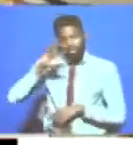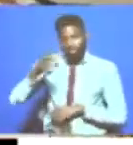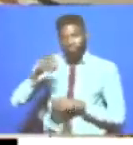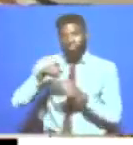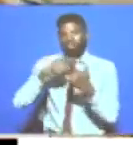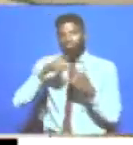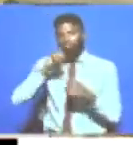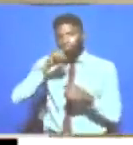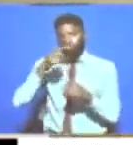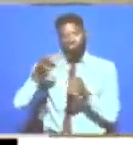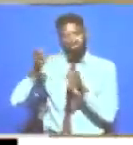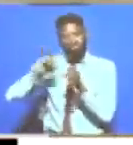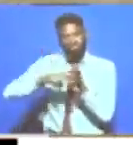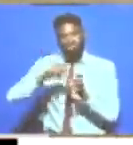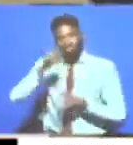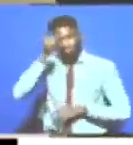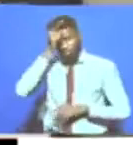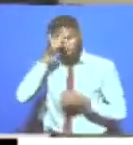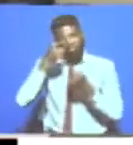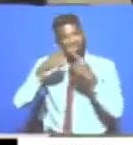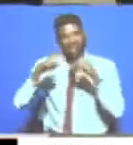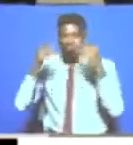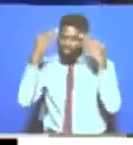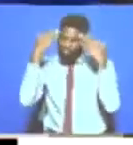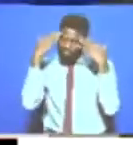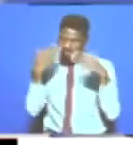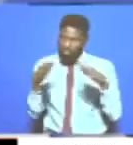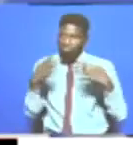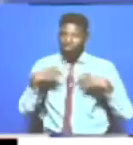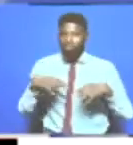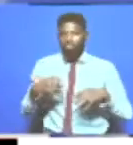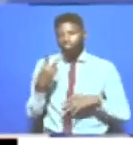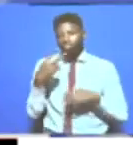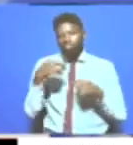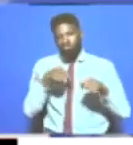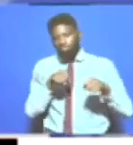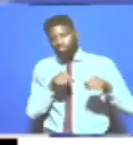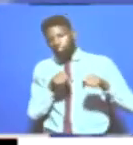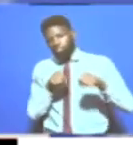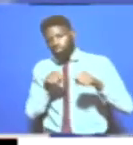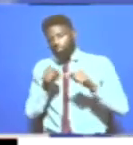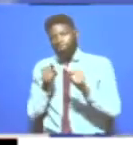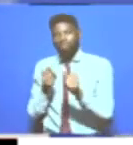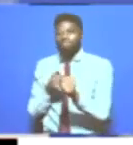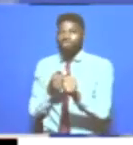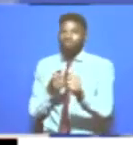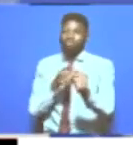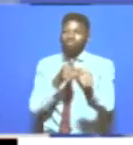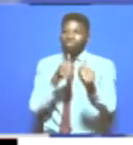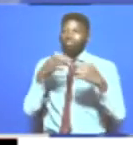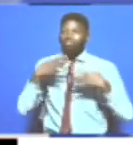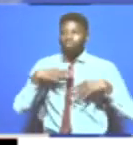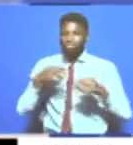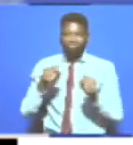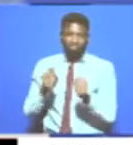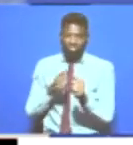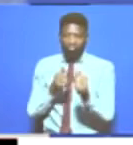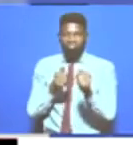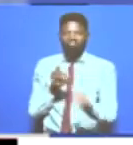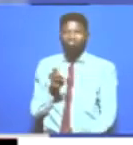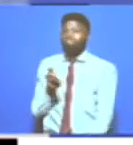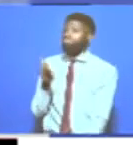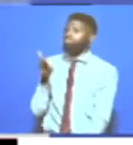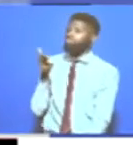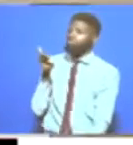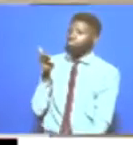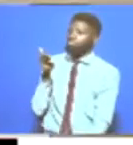village. But they did not know that the two riders were on their trail. The riders brandished a pistol and vanished